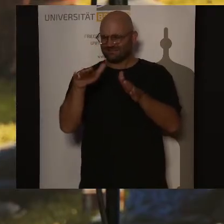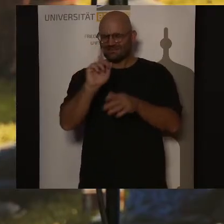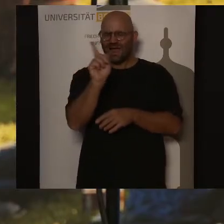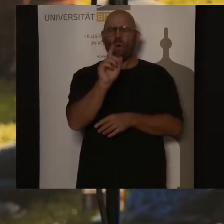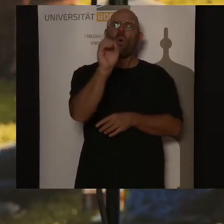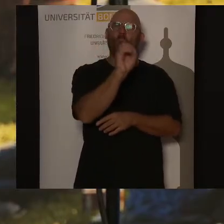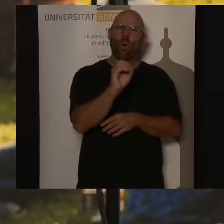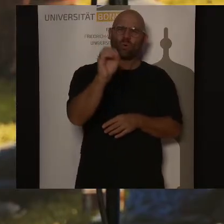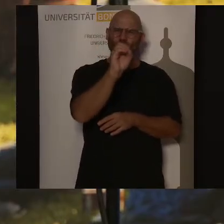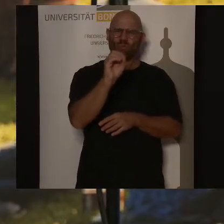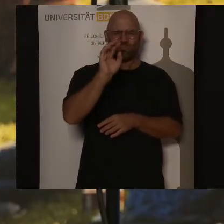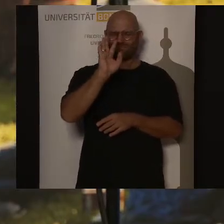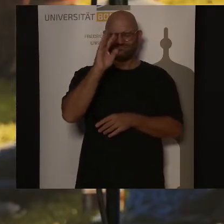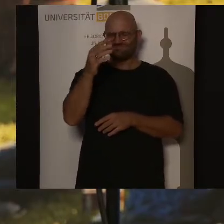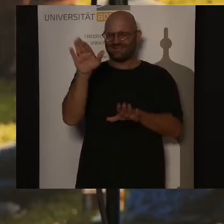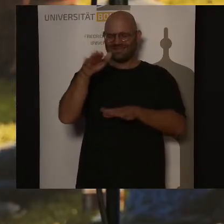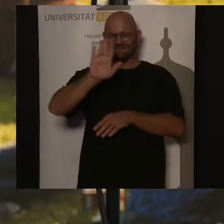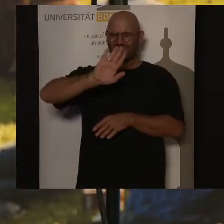to talk to us,